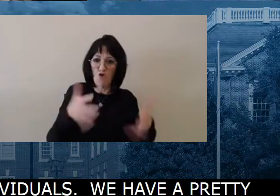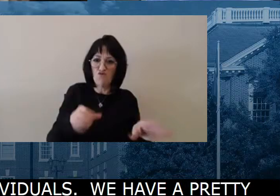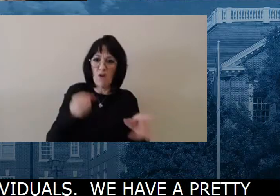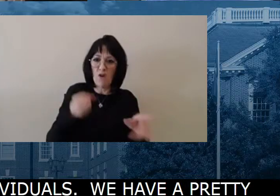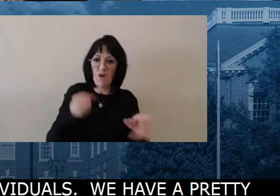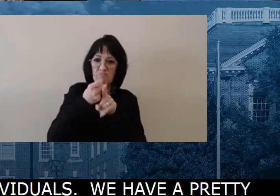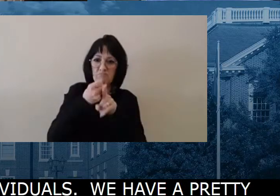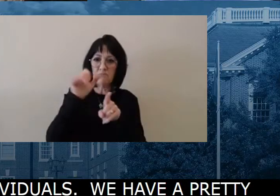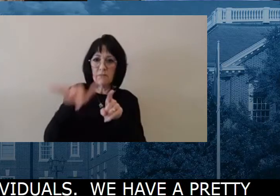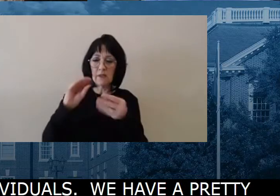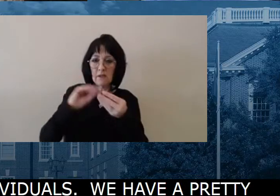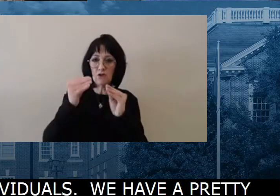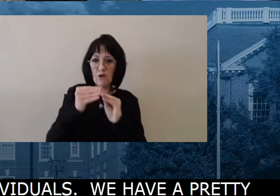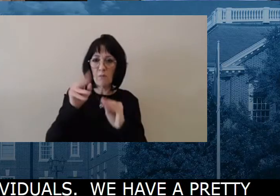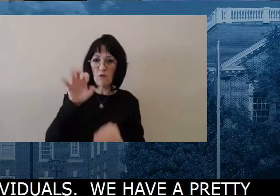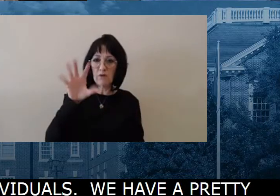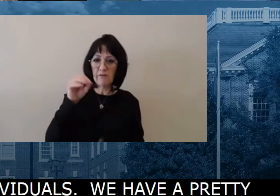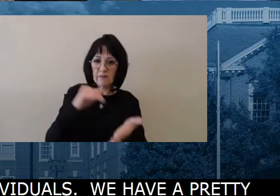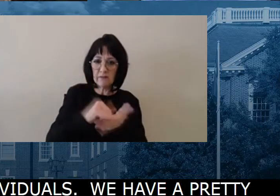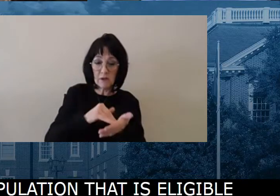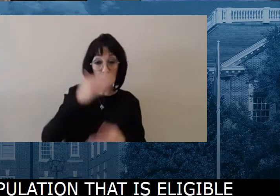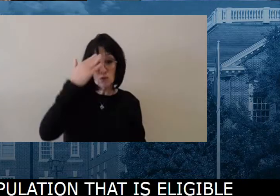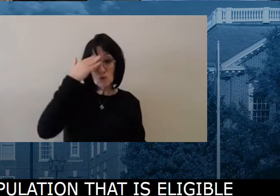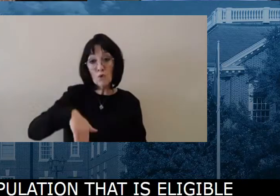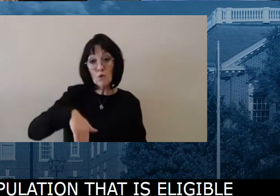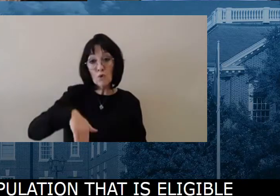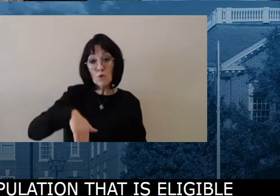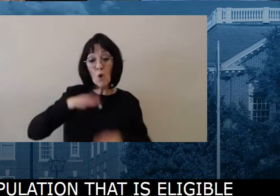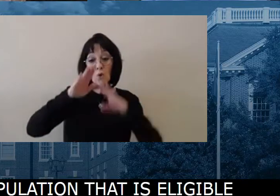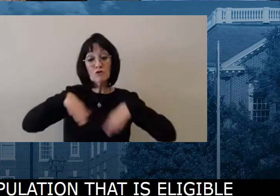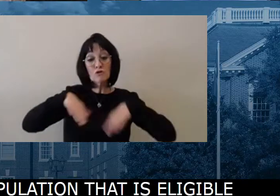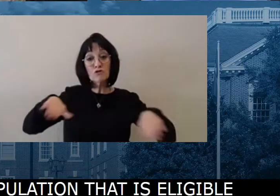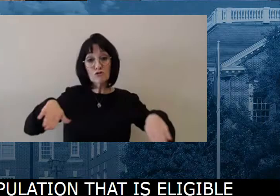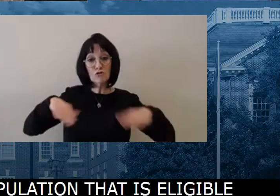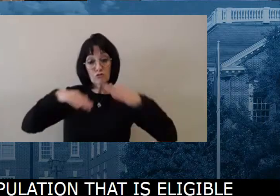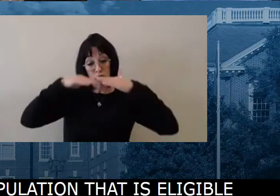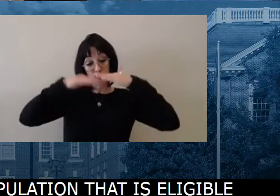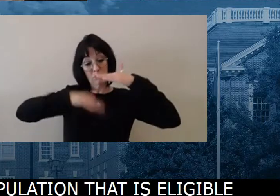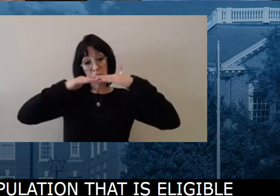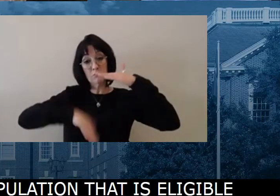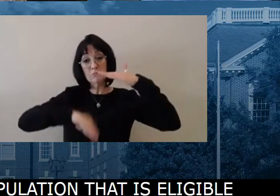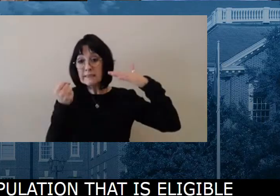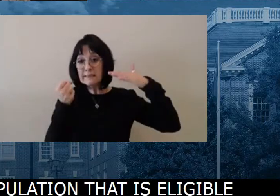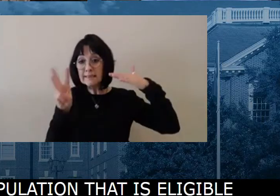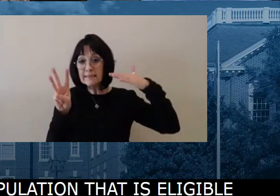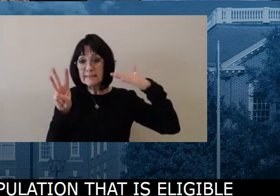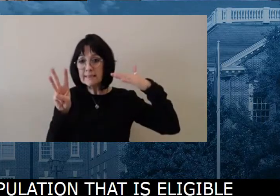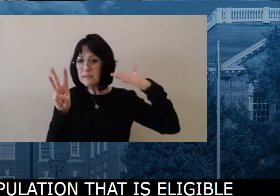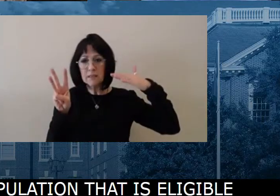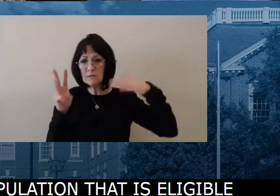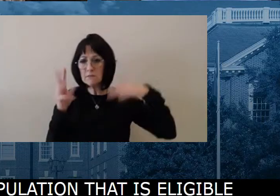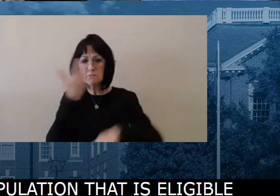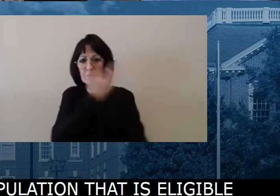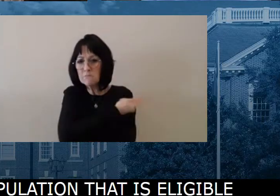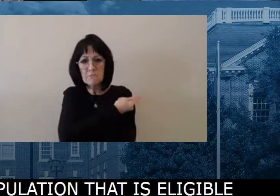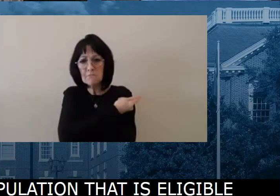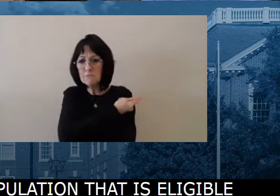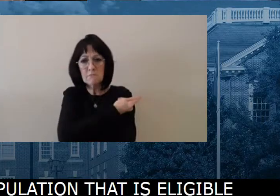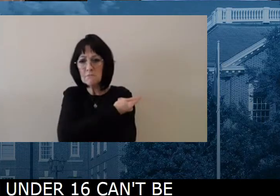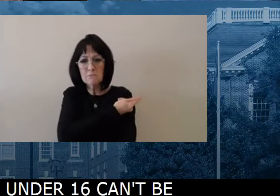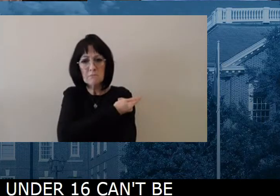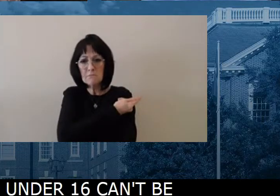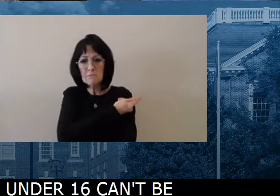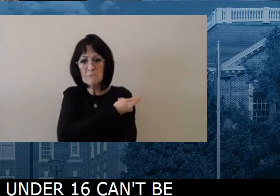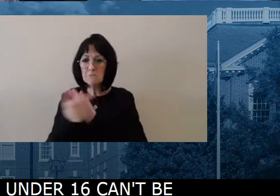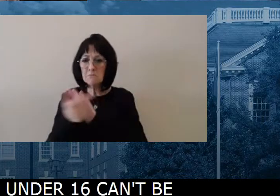We know that children under 16 can't be vaccinated, but among those who can